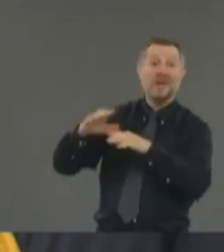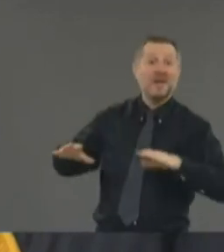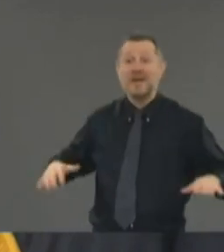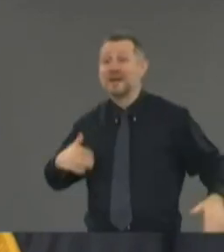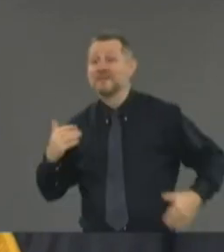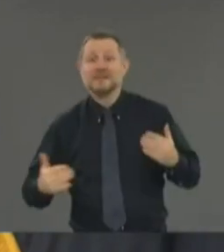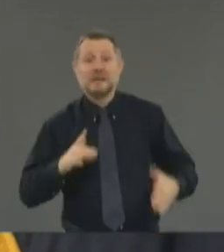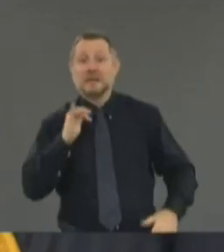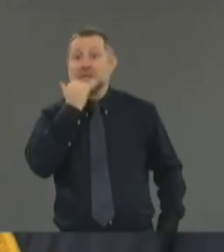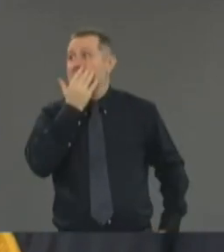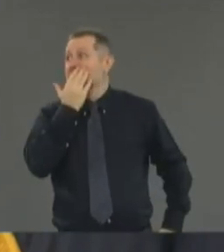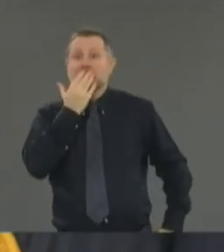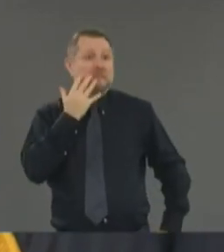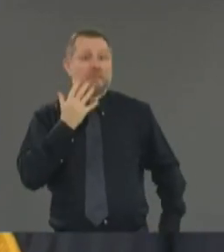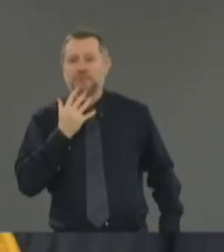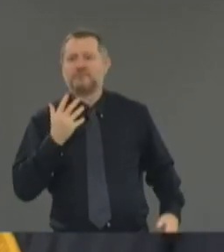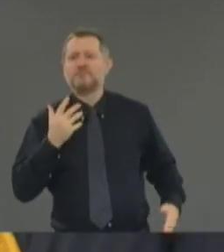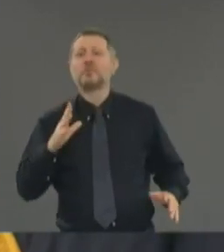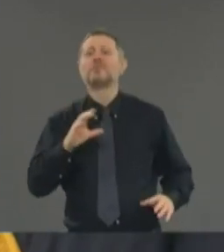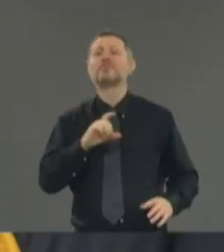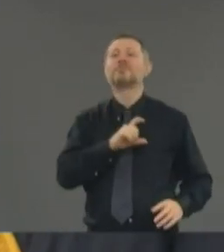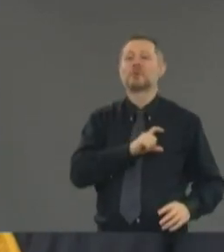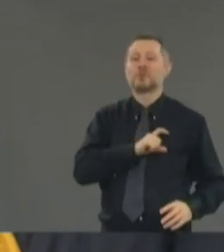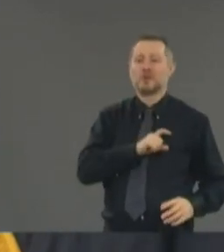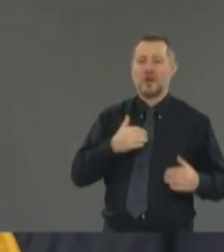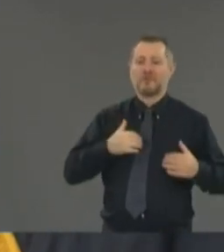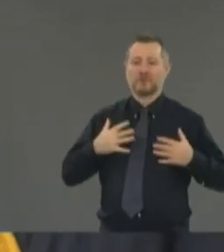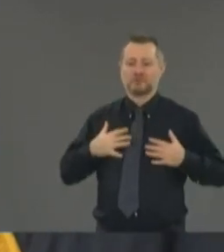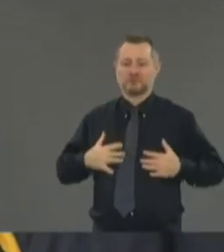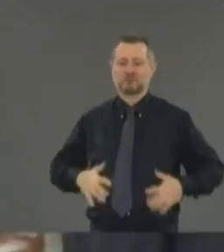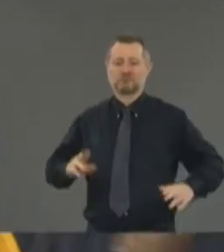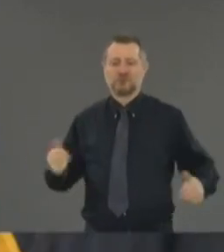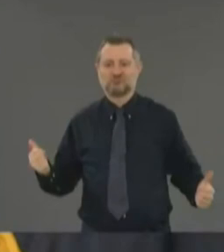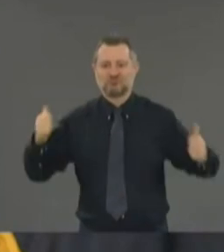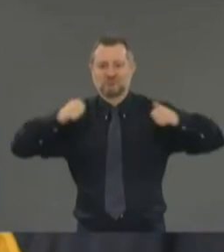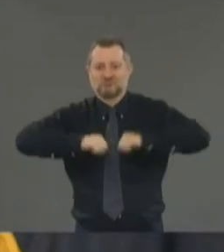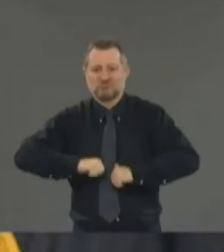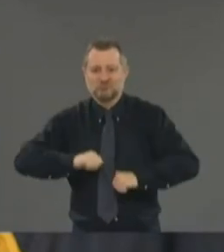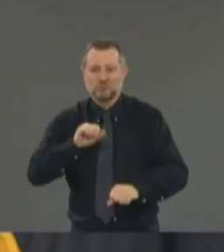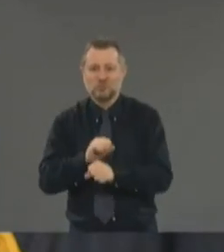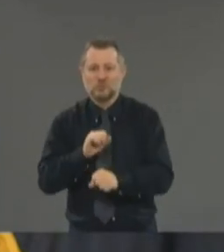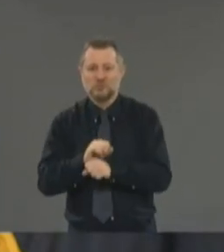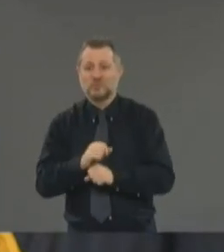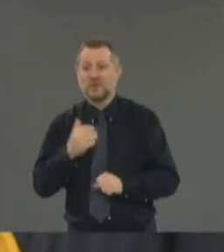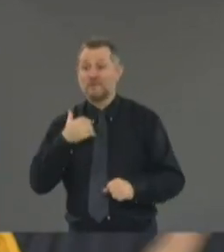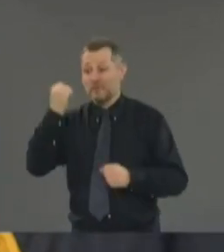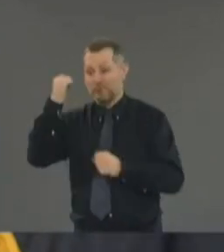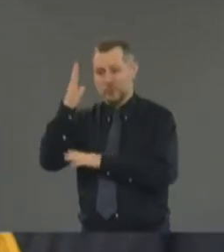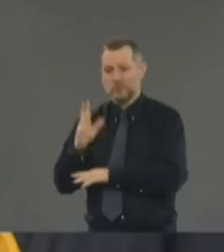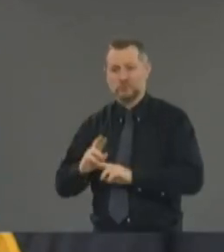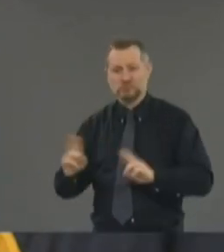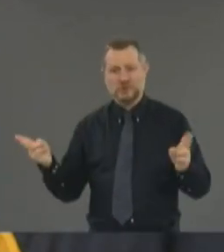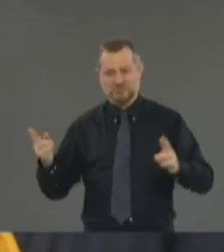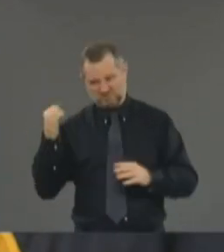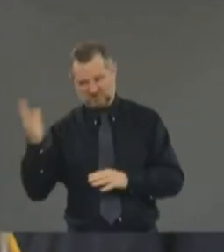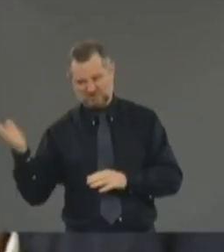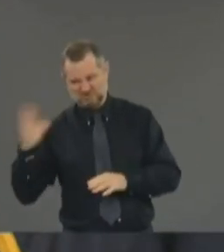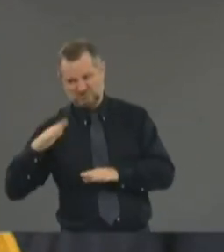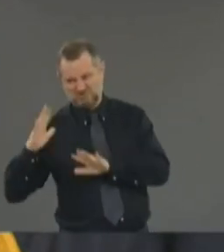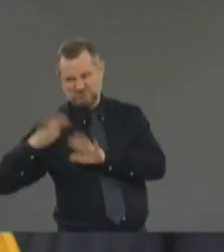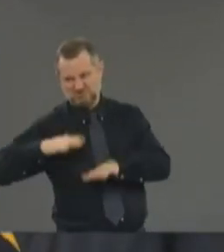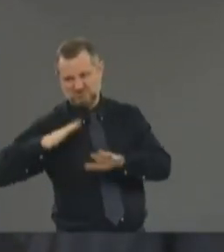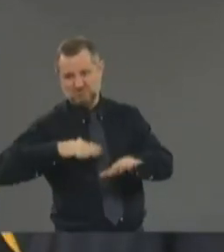when a police officer is getting dressed, suited up, a protester is calling their friends to go out,